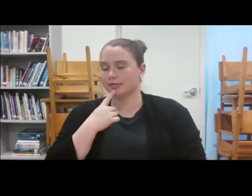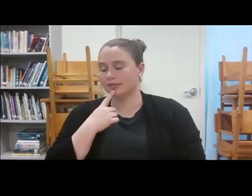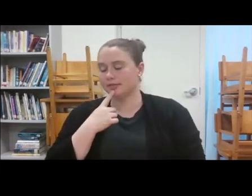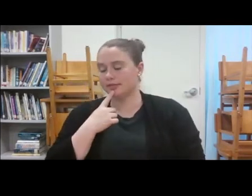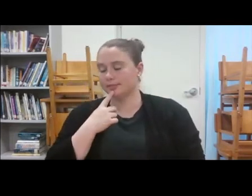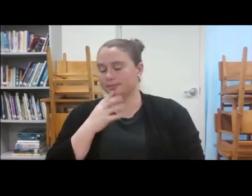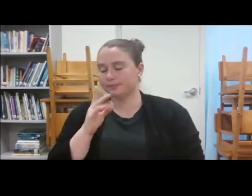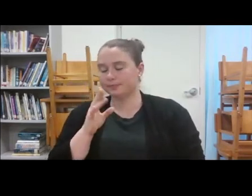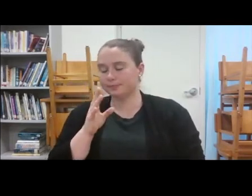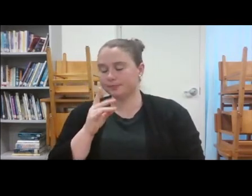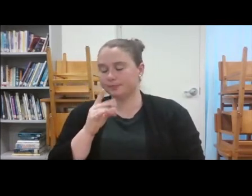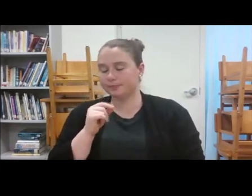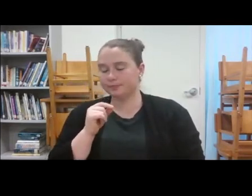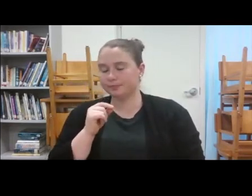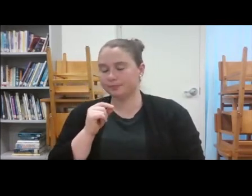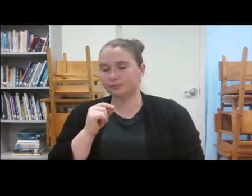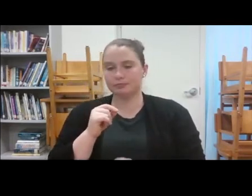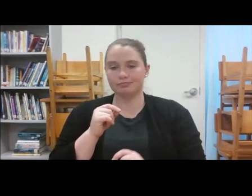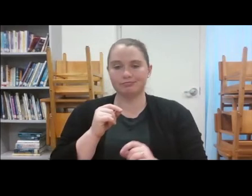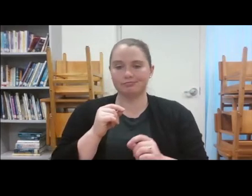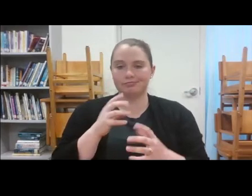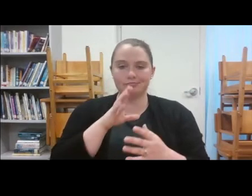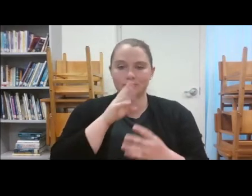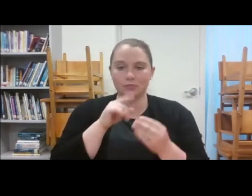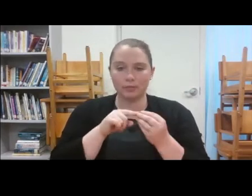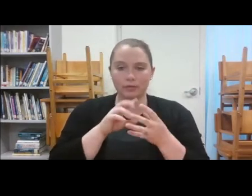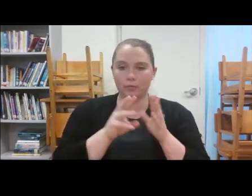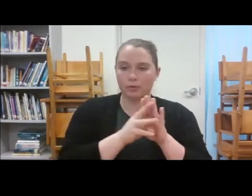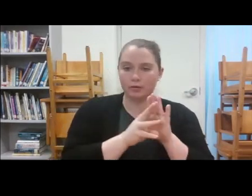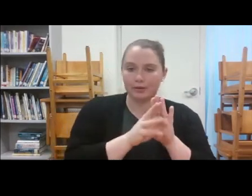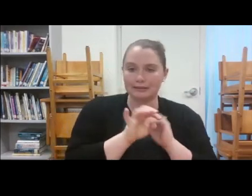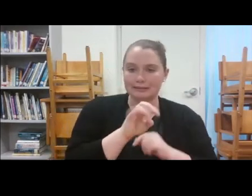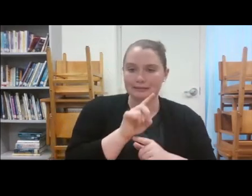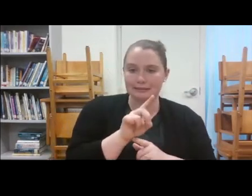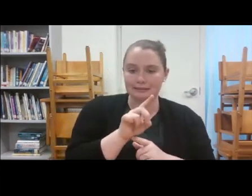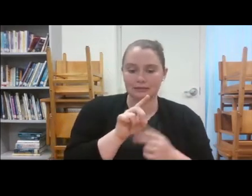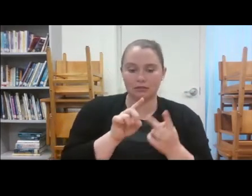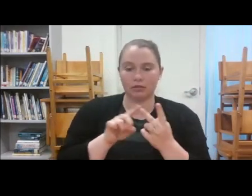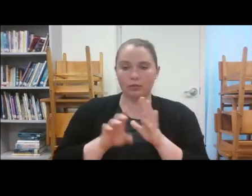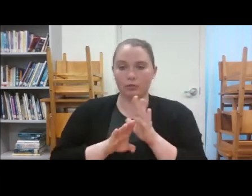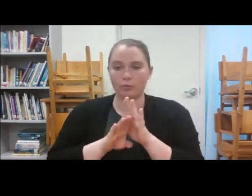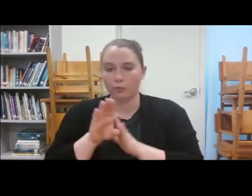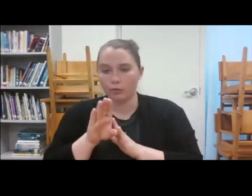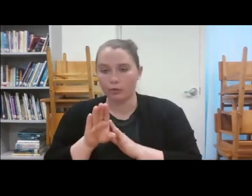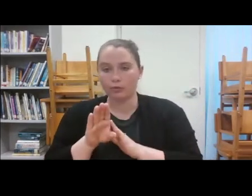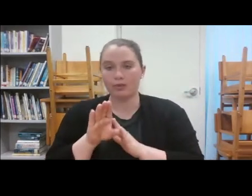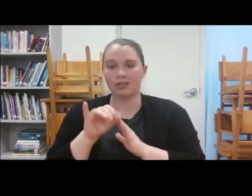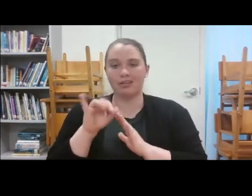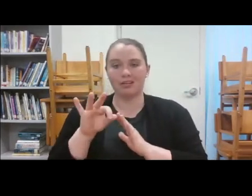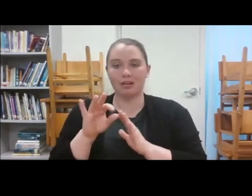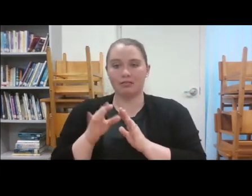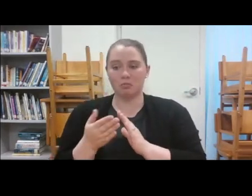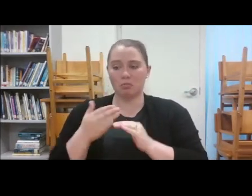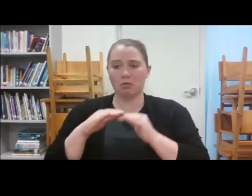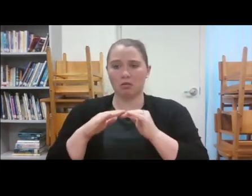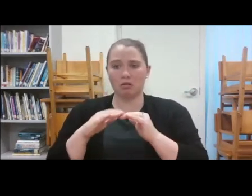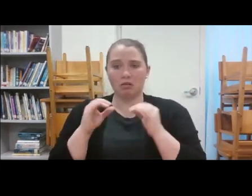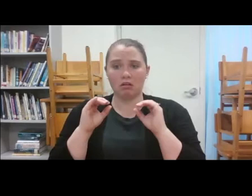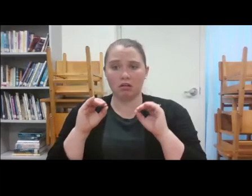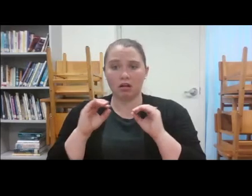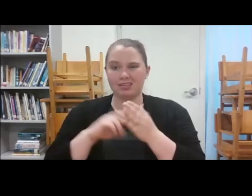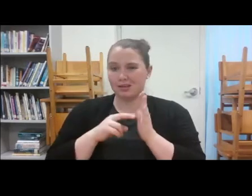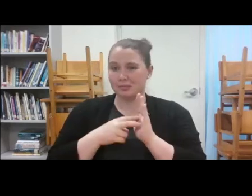just Waco ISD and the growth, and whether the lack of growth was competition or